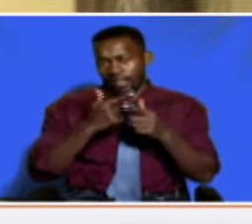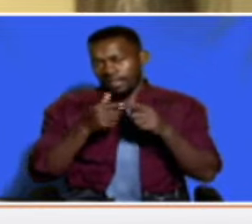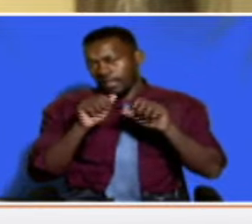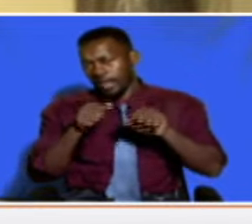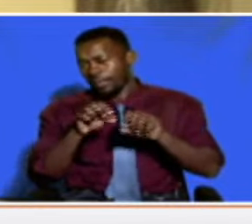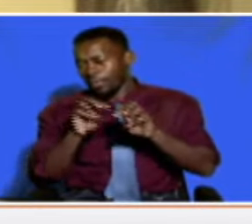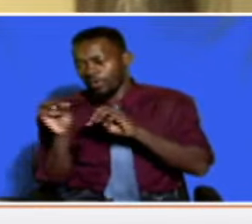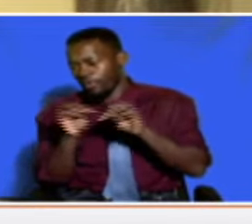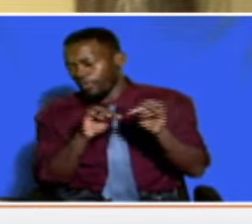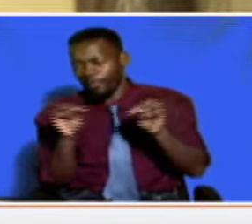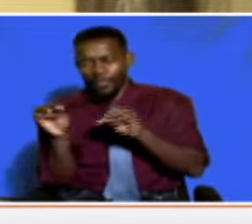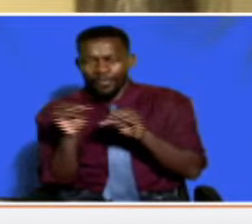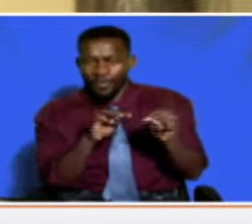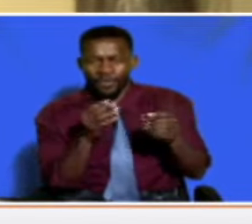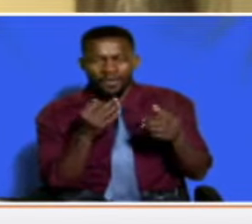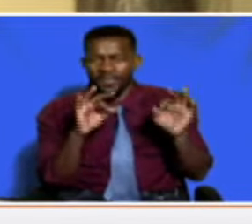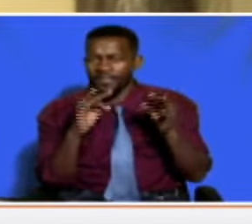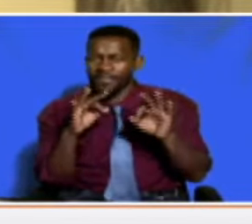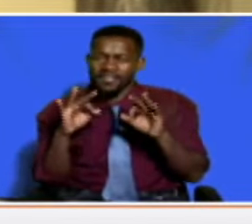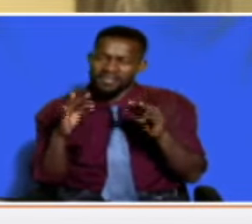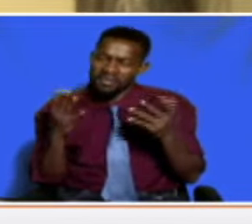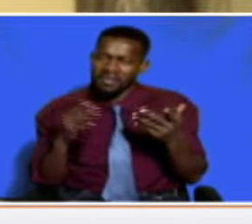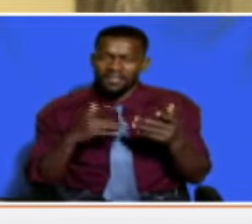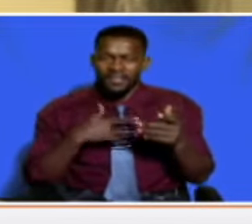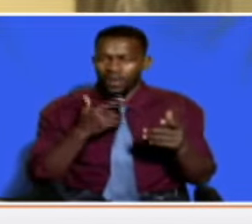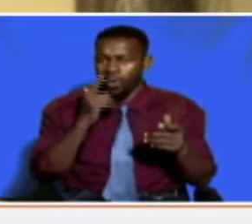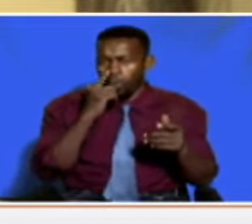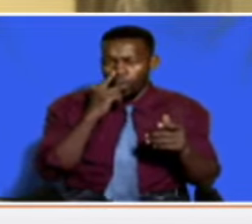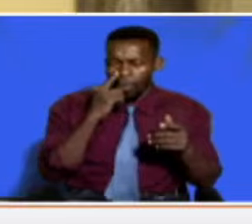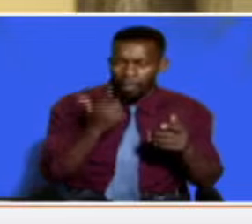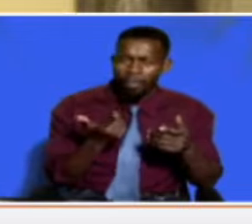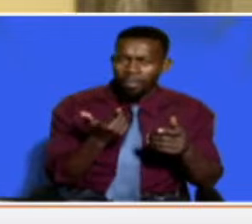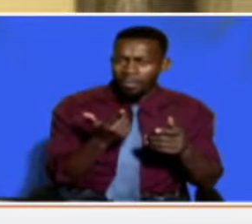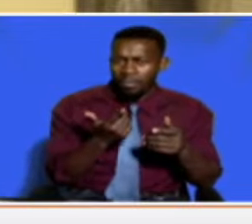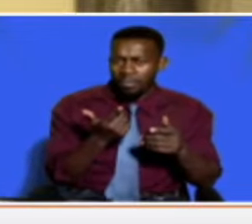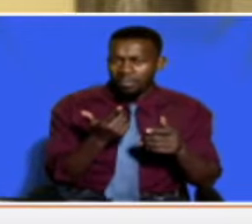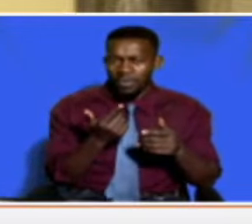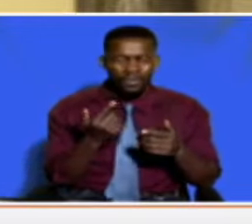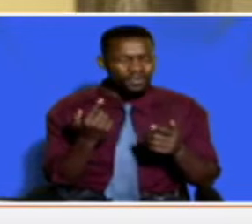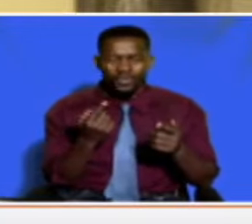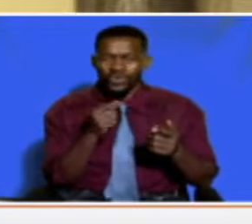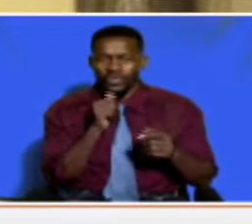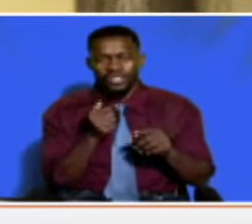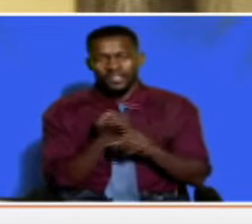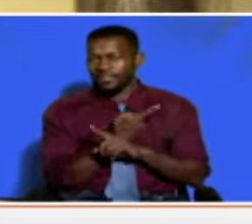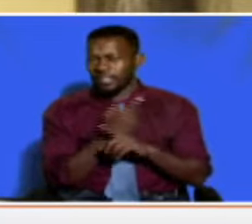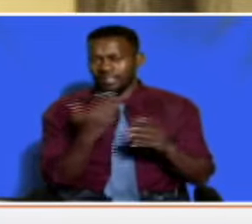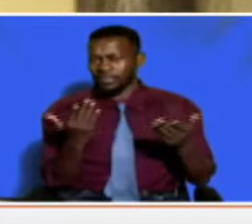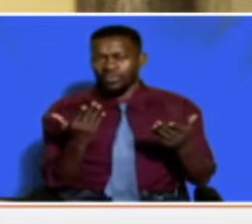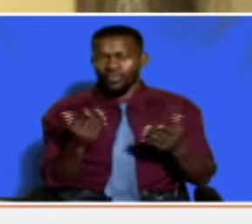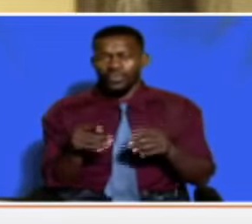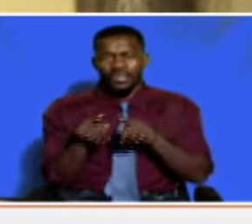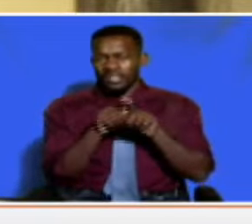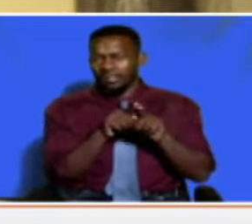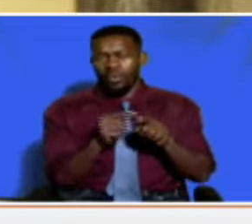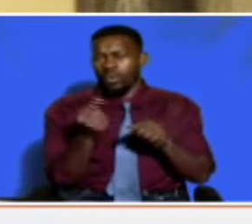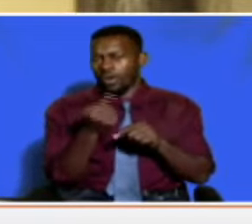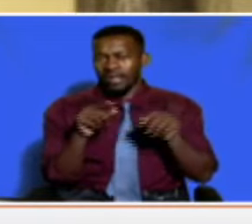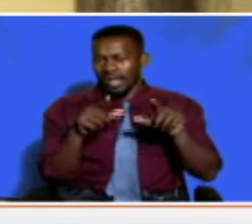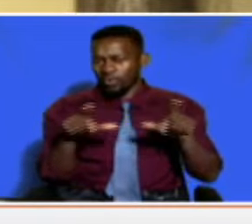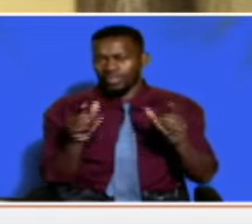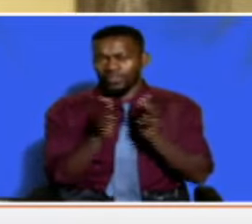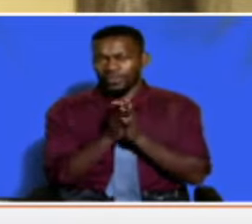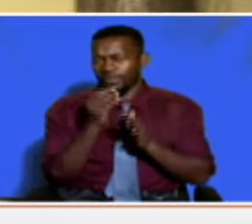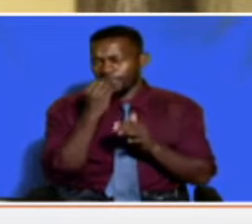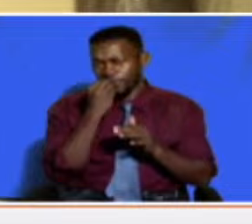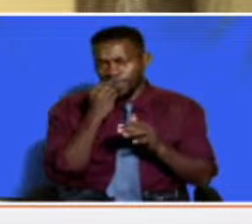that freeness to be at home at least, right? Like I said earlier, we're not different, we're the same. It's just language and food, but other than